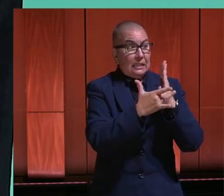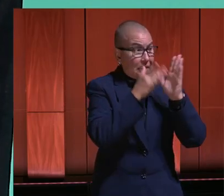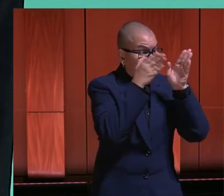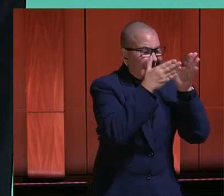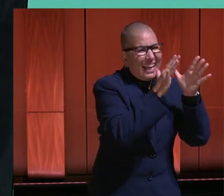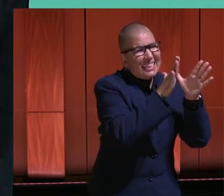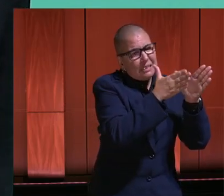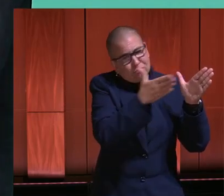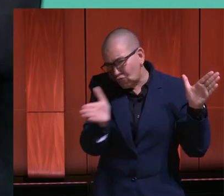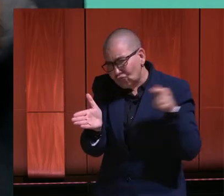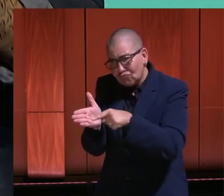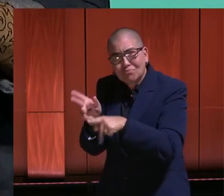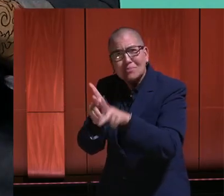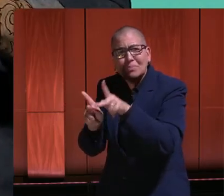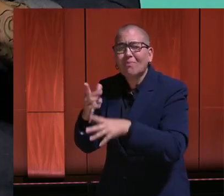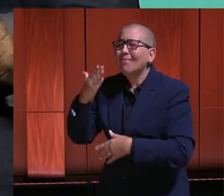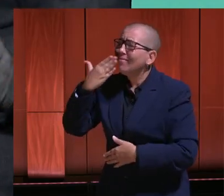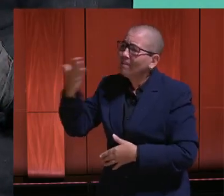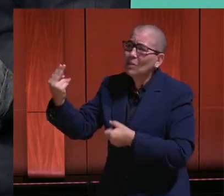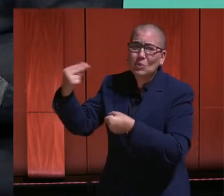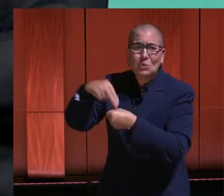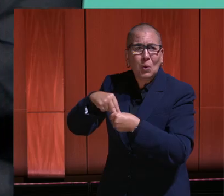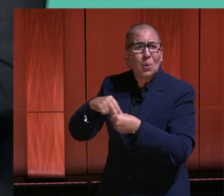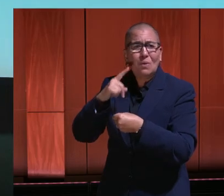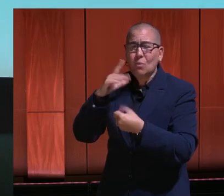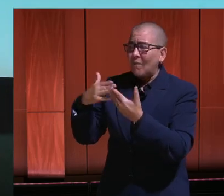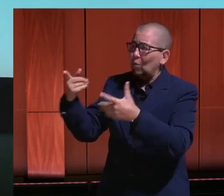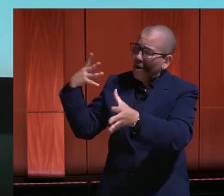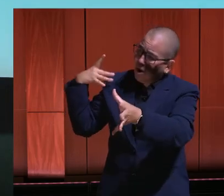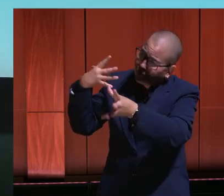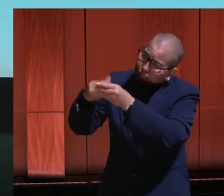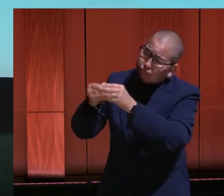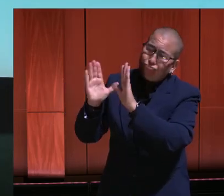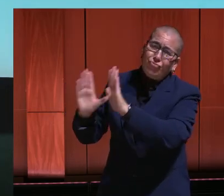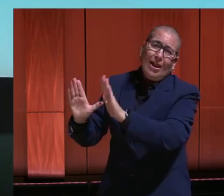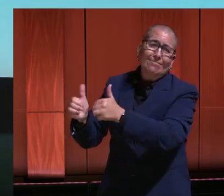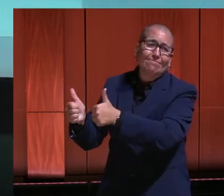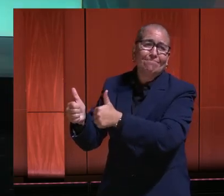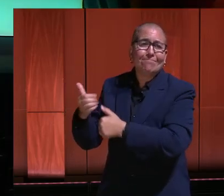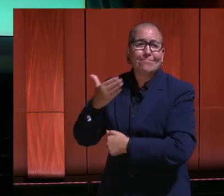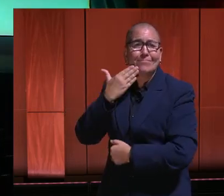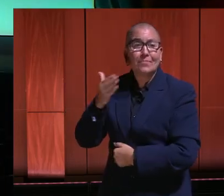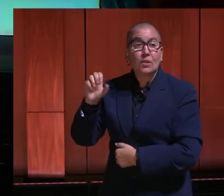thank you so much for joining us out on stage. And with that, we'll hand back to Suraj. Yeah, thank you.